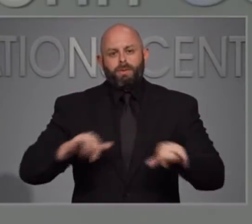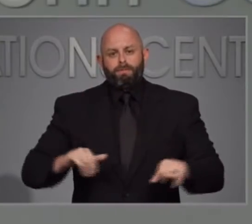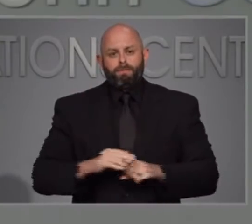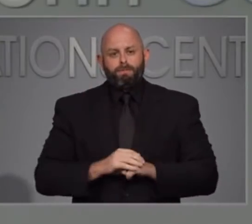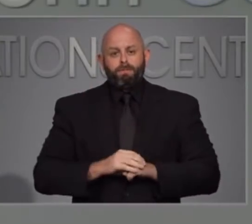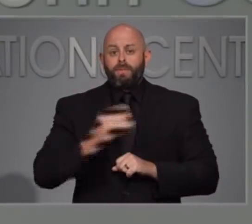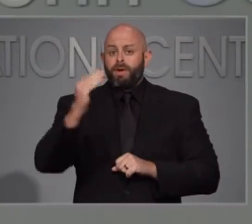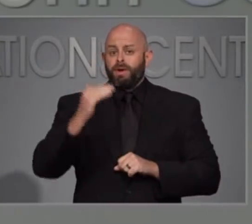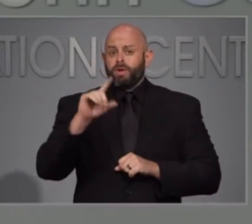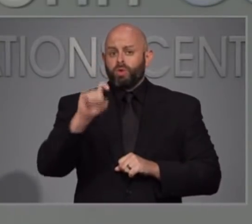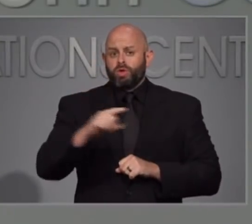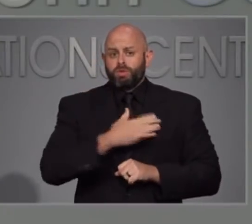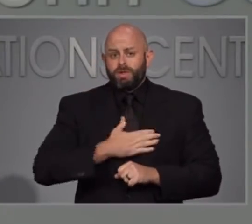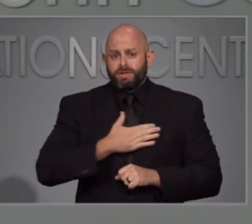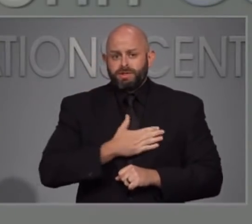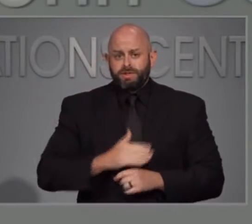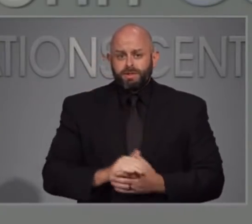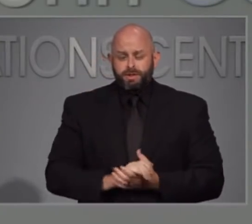Next question, please.